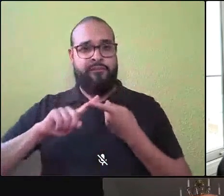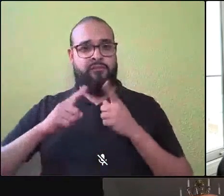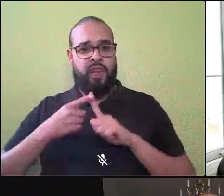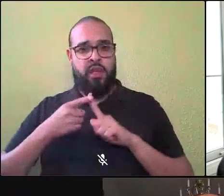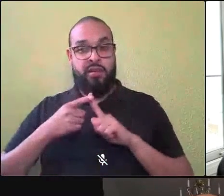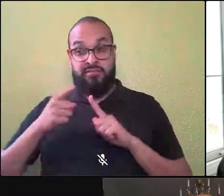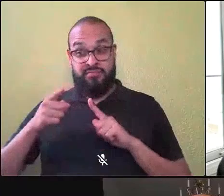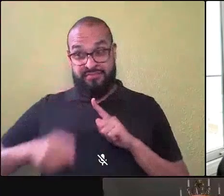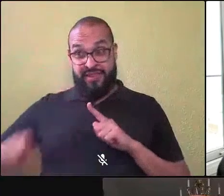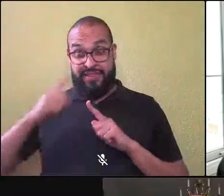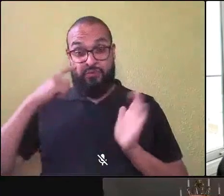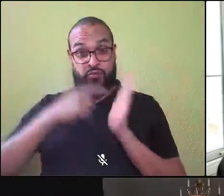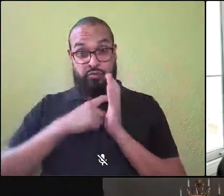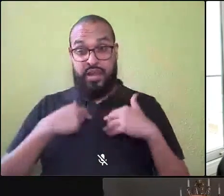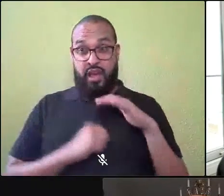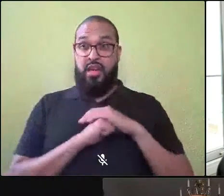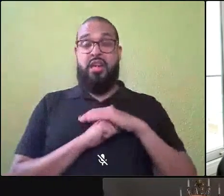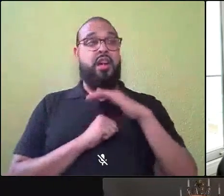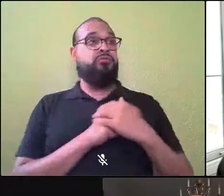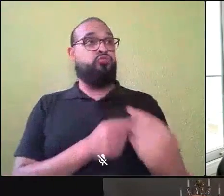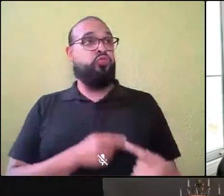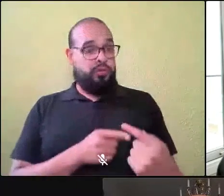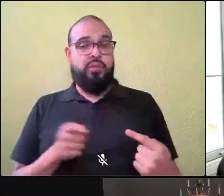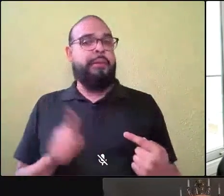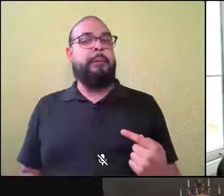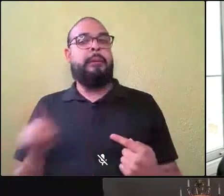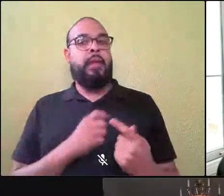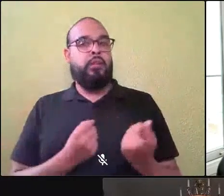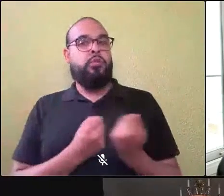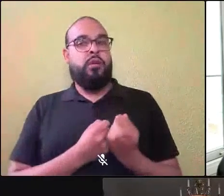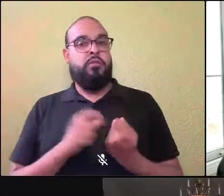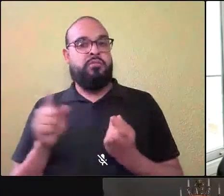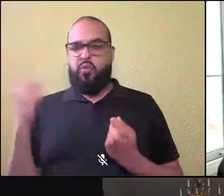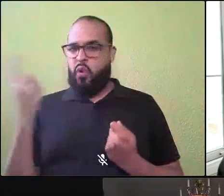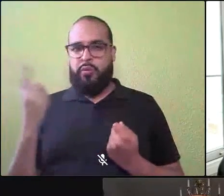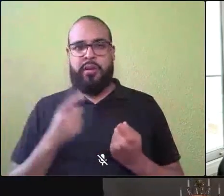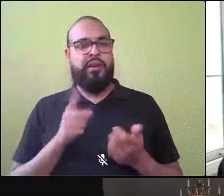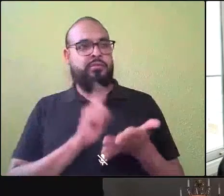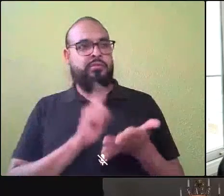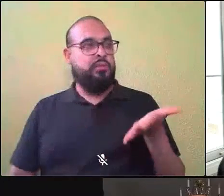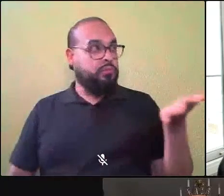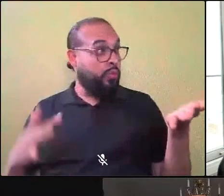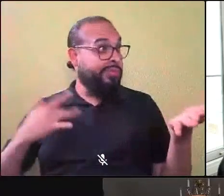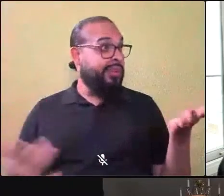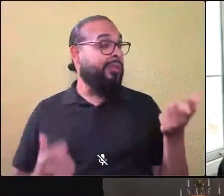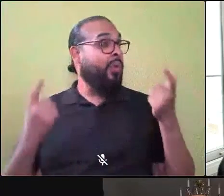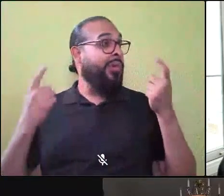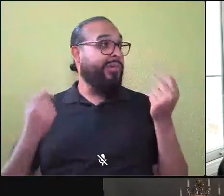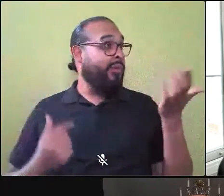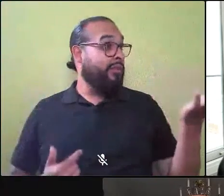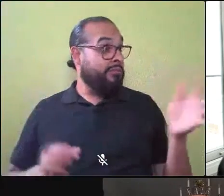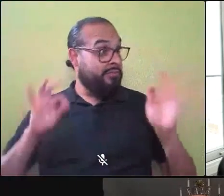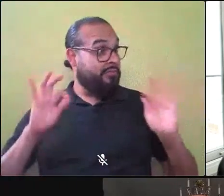the people that, like, hey, checking in, like, what's happening? What are you doing? And oftentimes the showing up for me now is sort